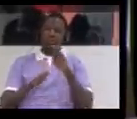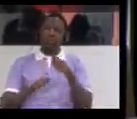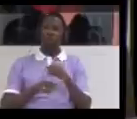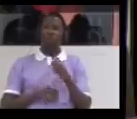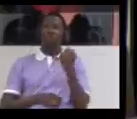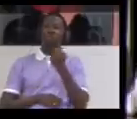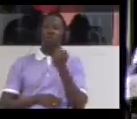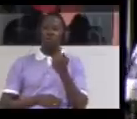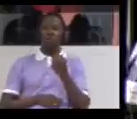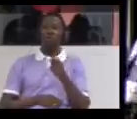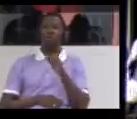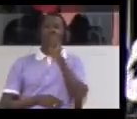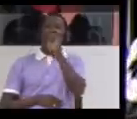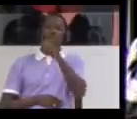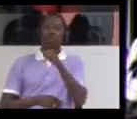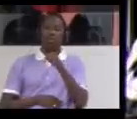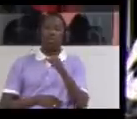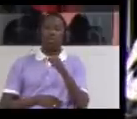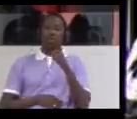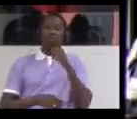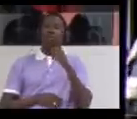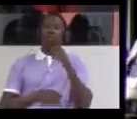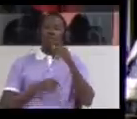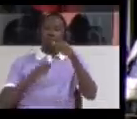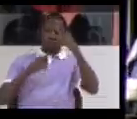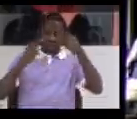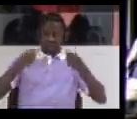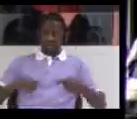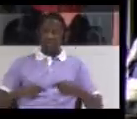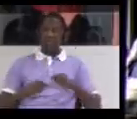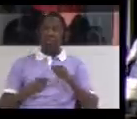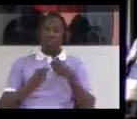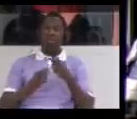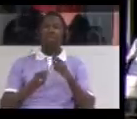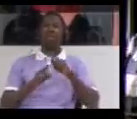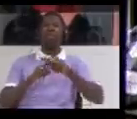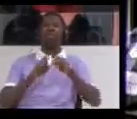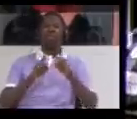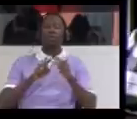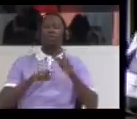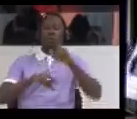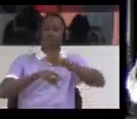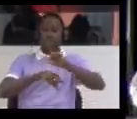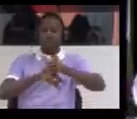being interpreted into different languages so that the interpreters can follow.